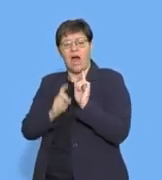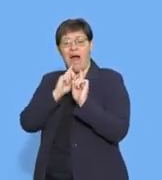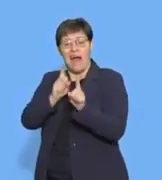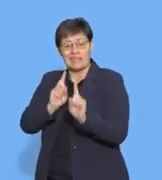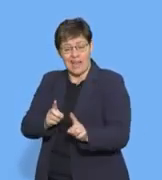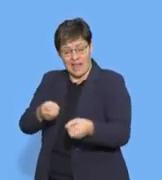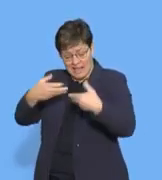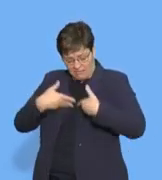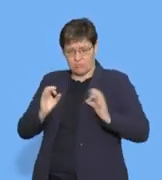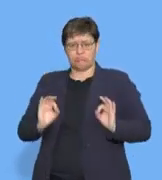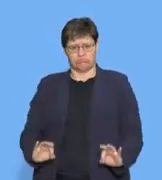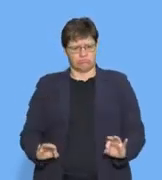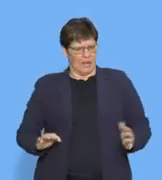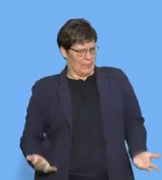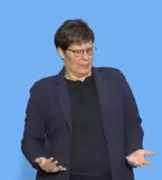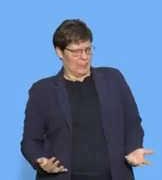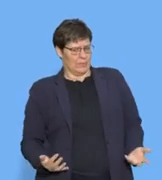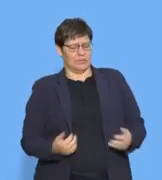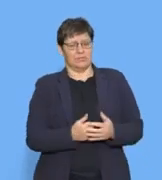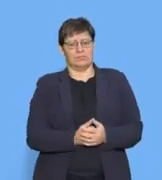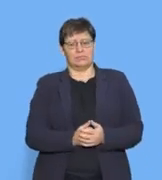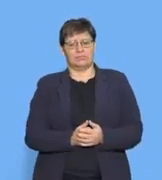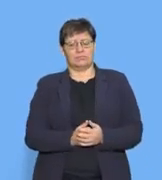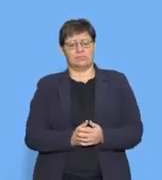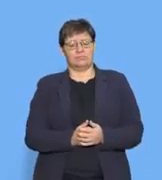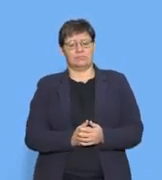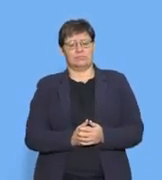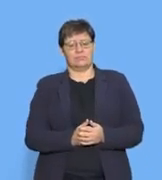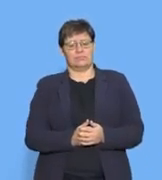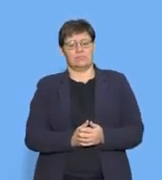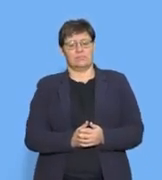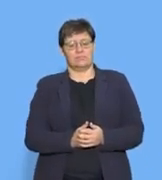actually giving us the correct answers?